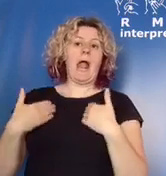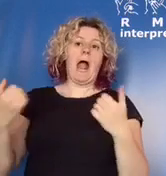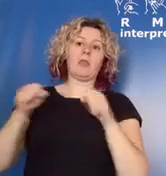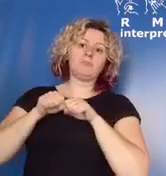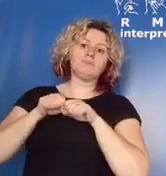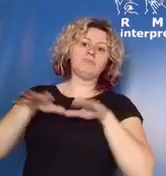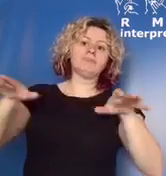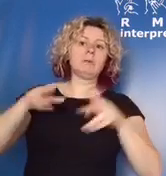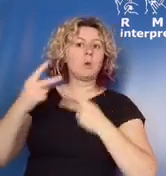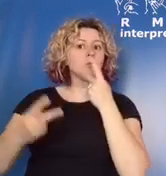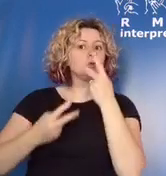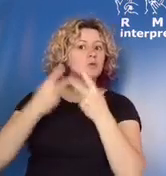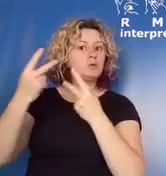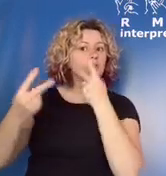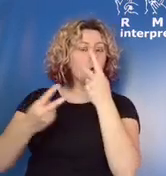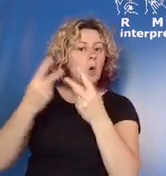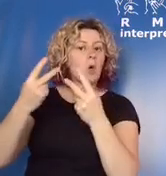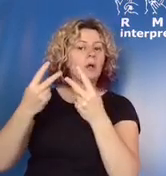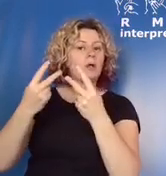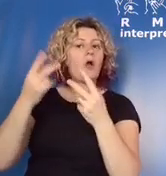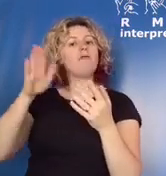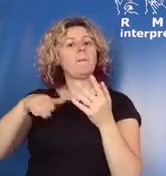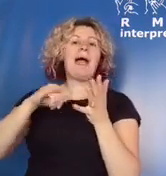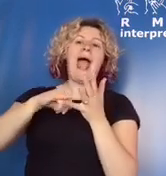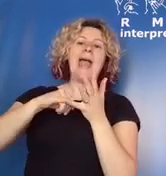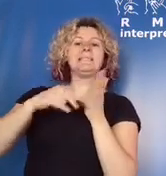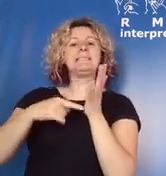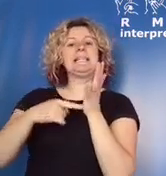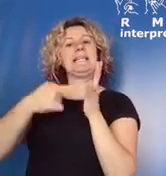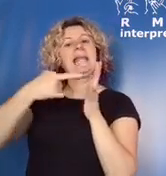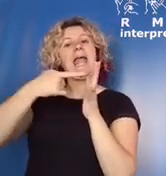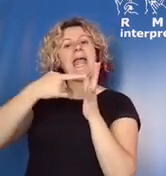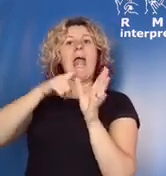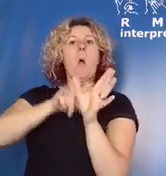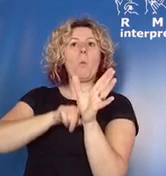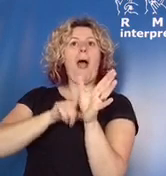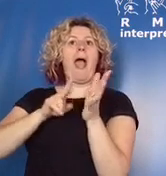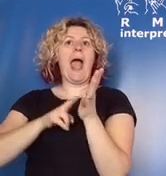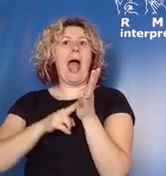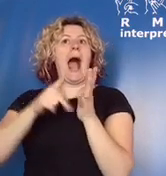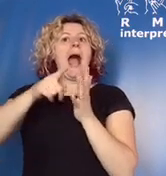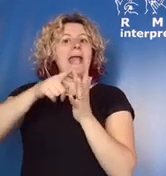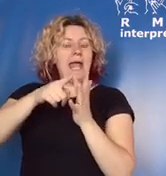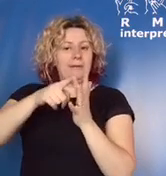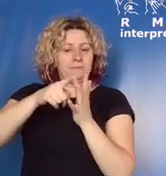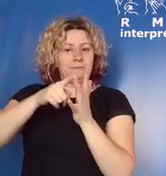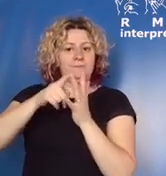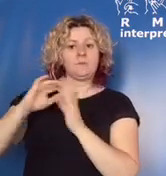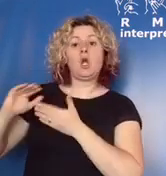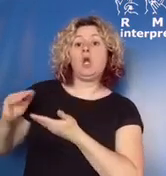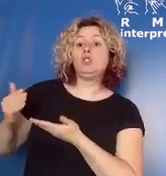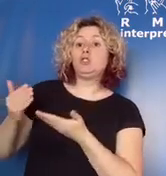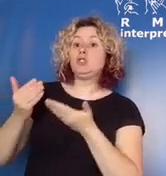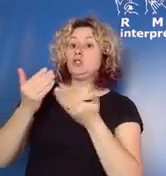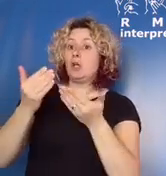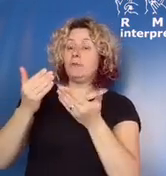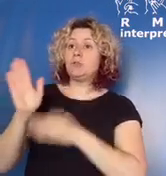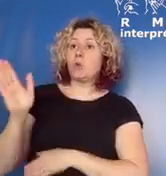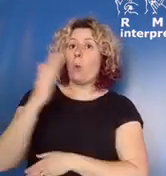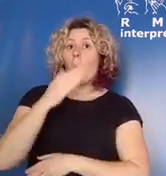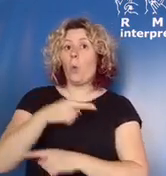song under the STAYIN initiative, service to all you Inverclyde